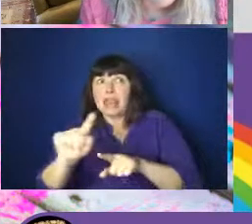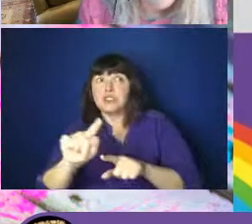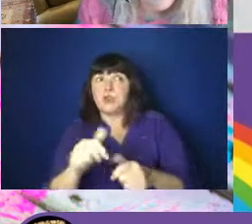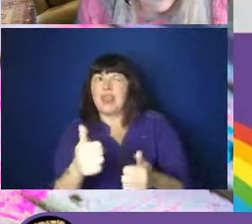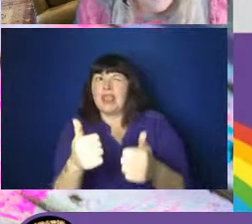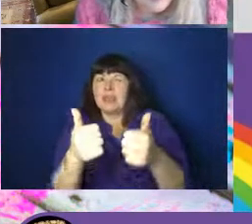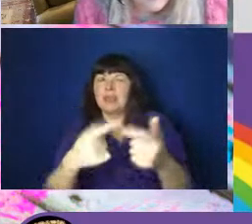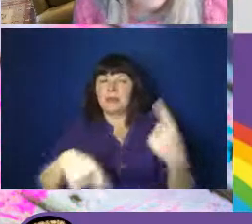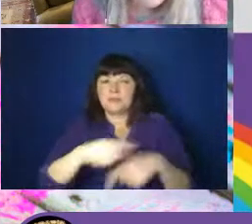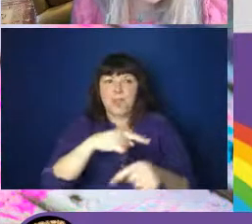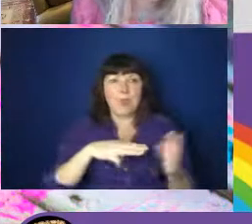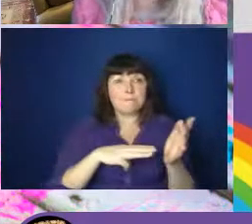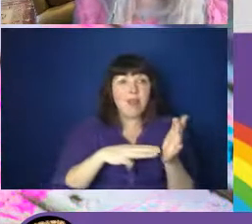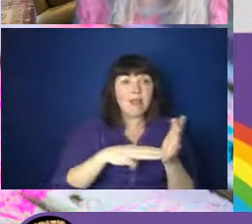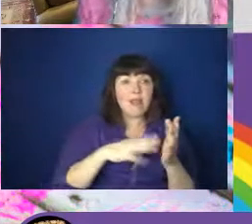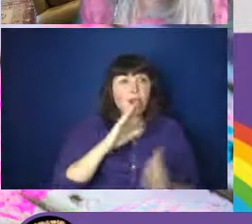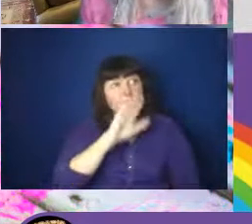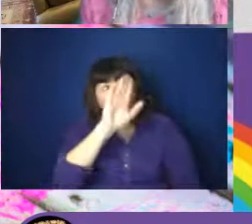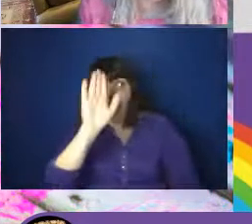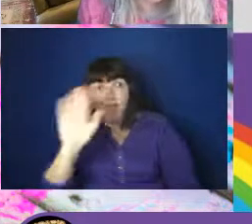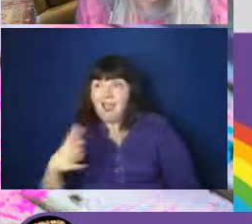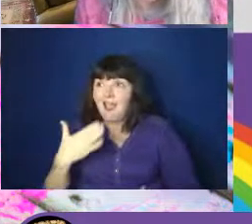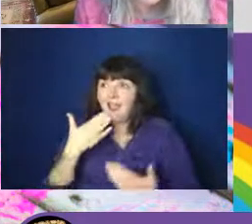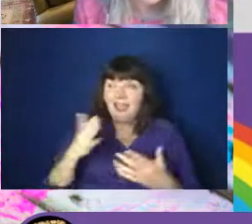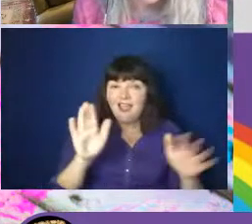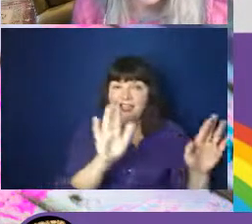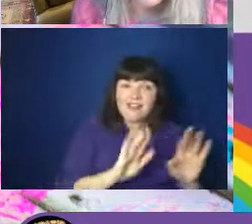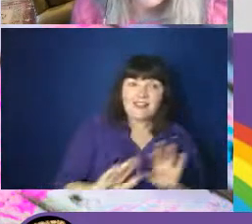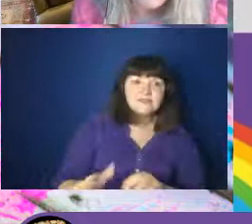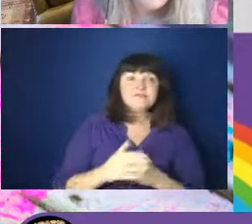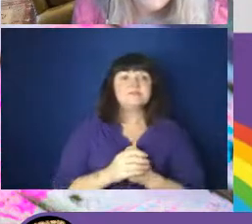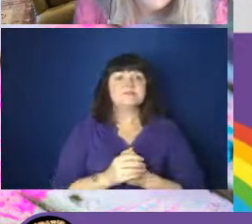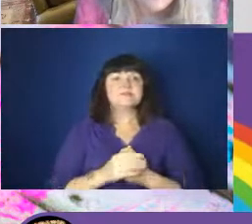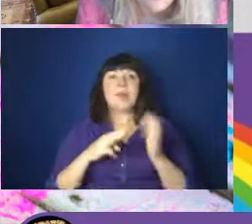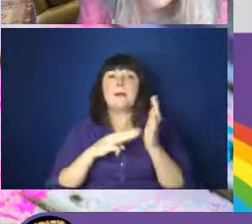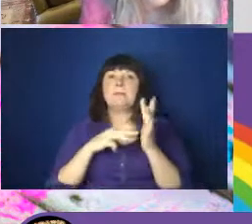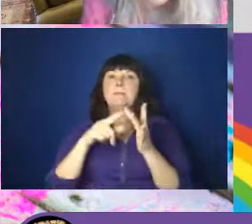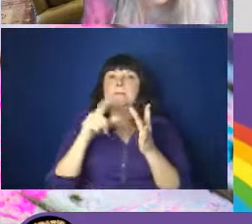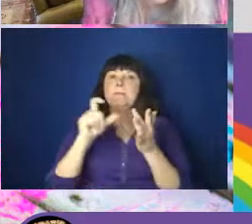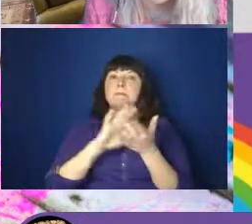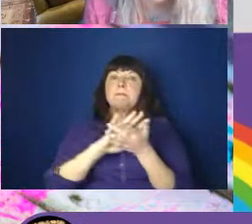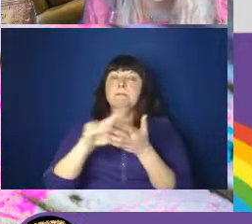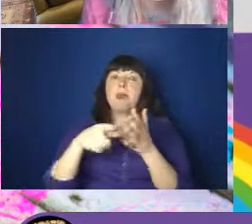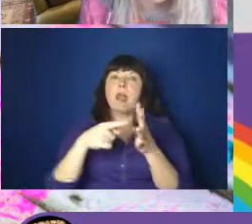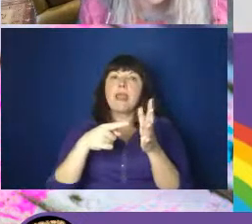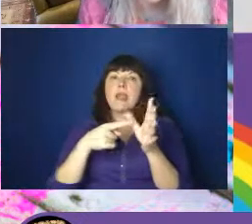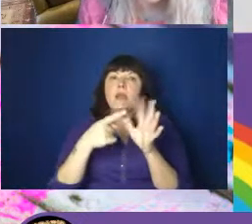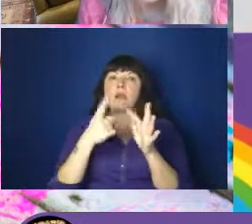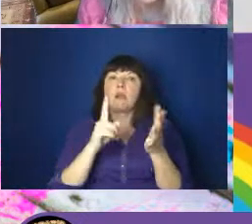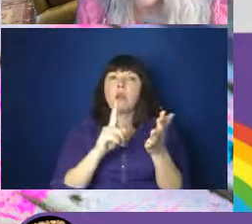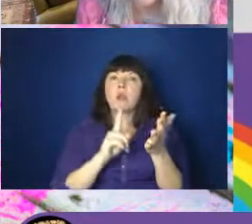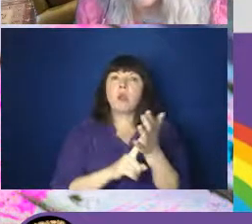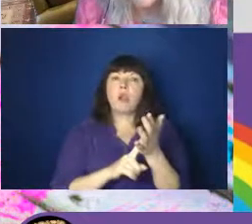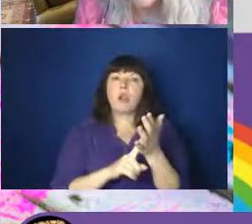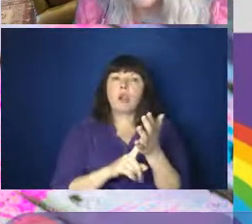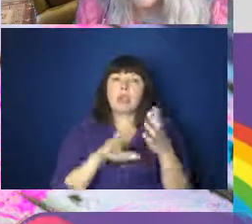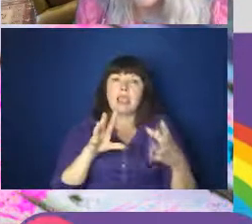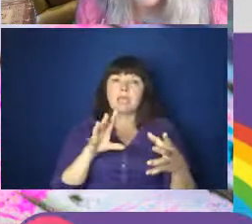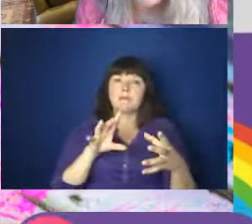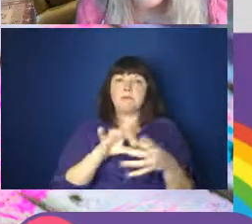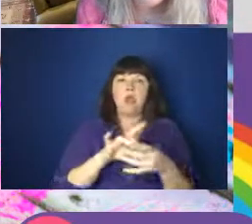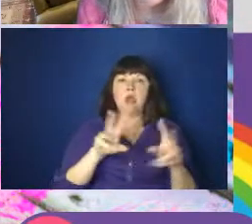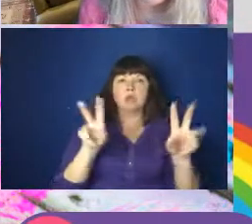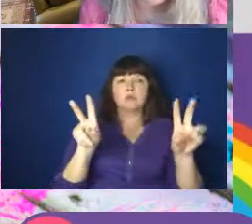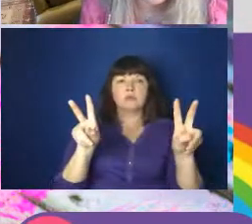Same with Michael. Hi, Michael. Michael is part of Sweffin's Edge. And they are fabulous. They